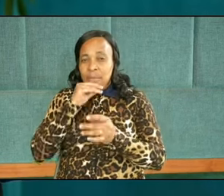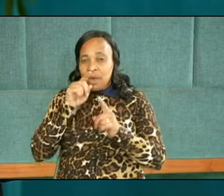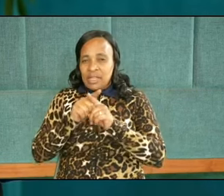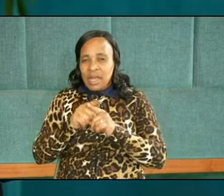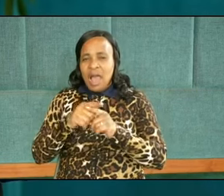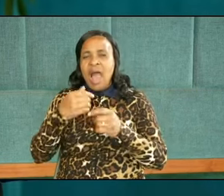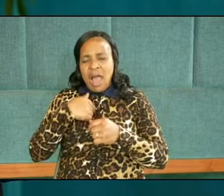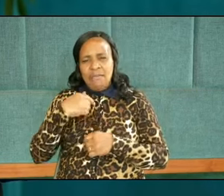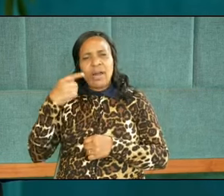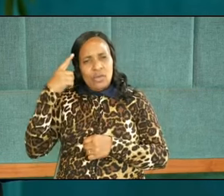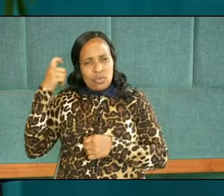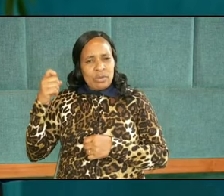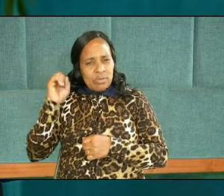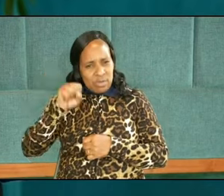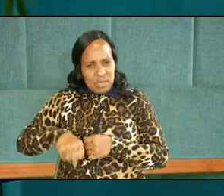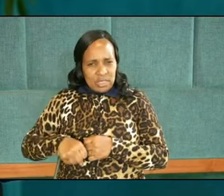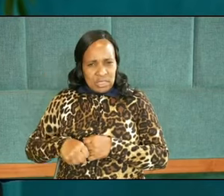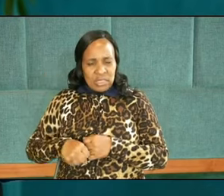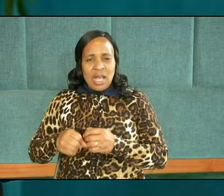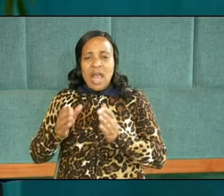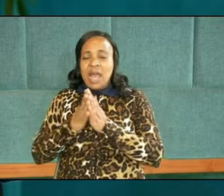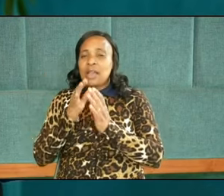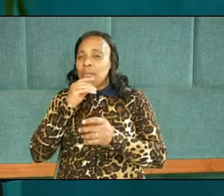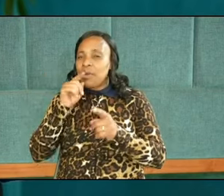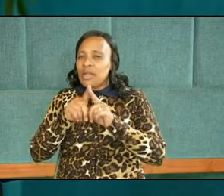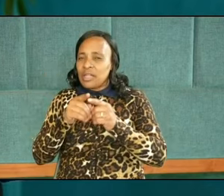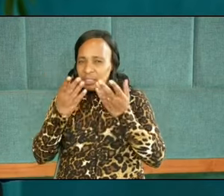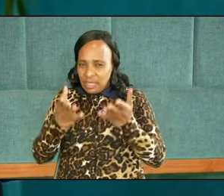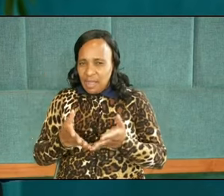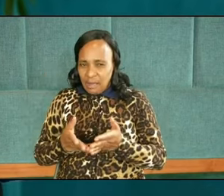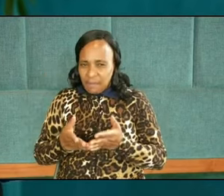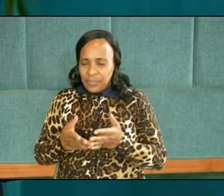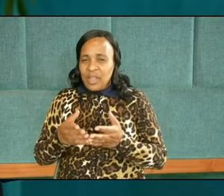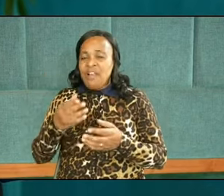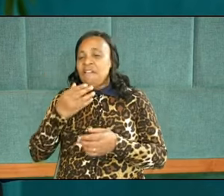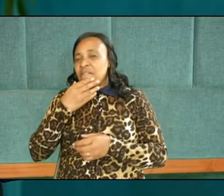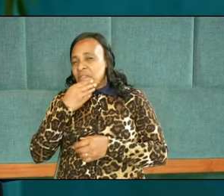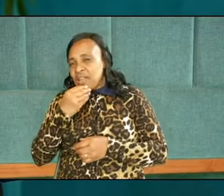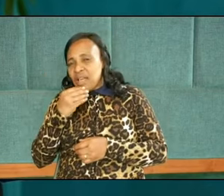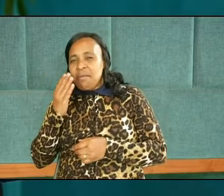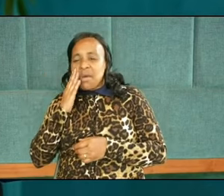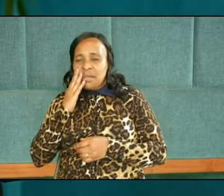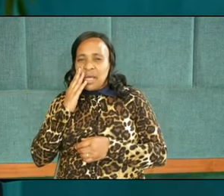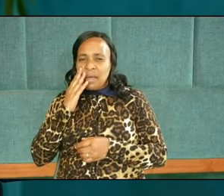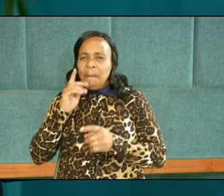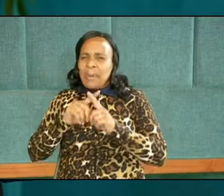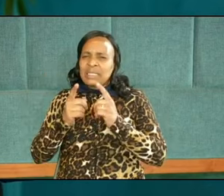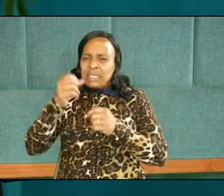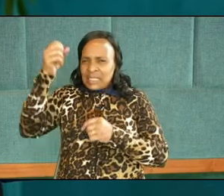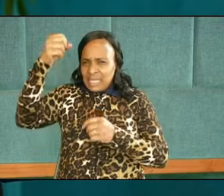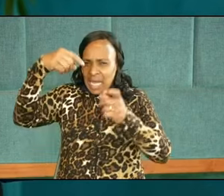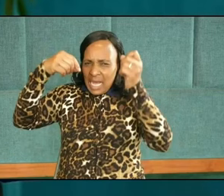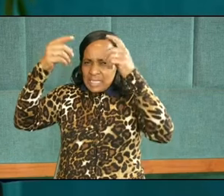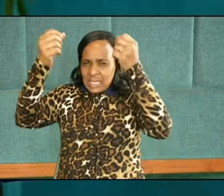him and his brothers were stars. His parents were the sun and moon. And then the stars came down to bow,